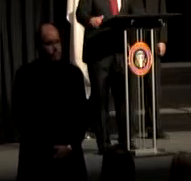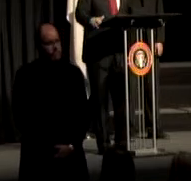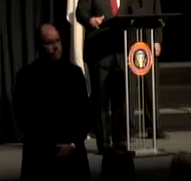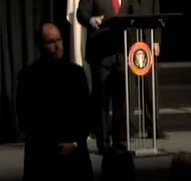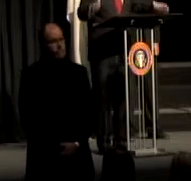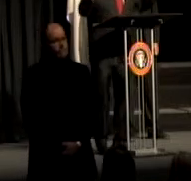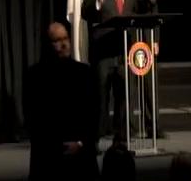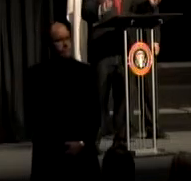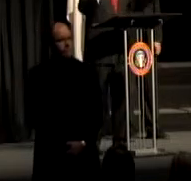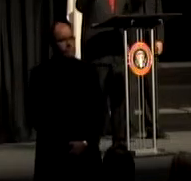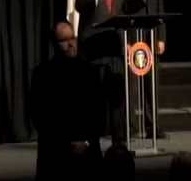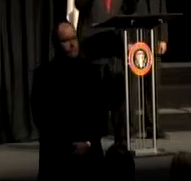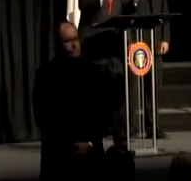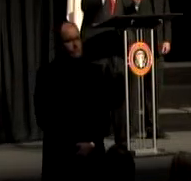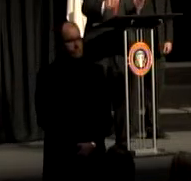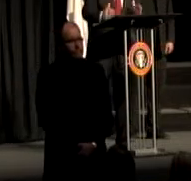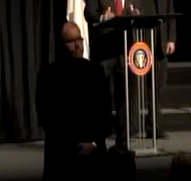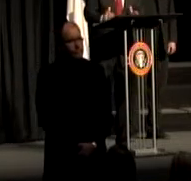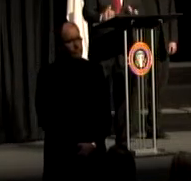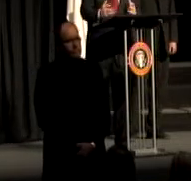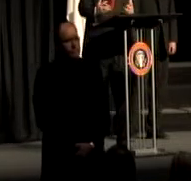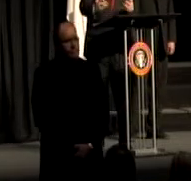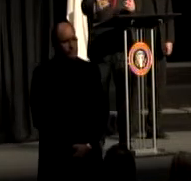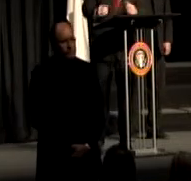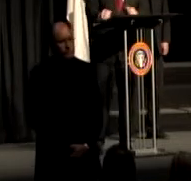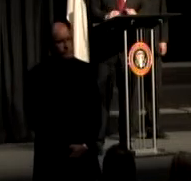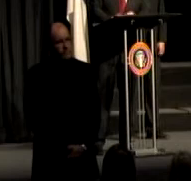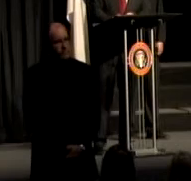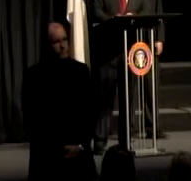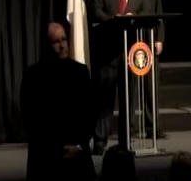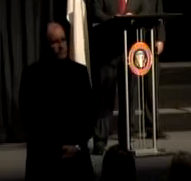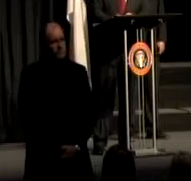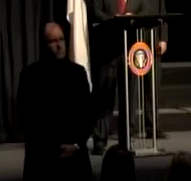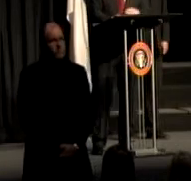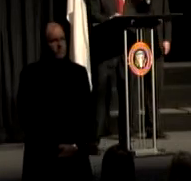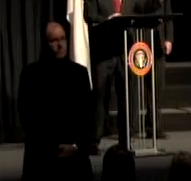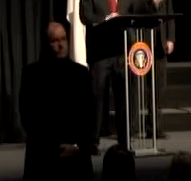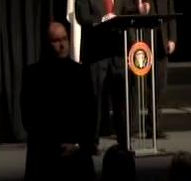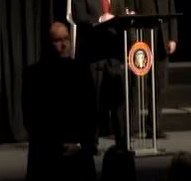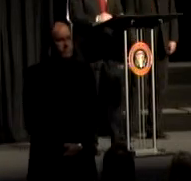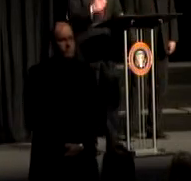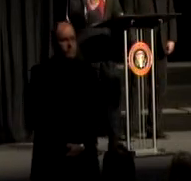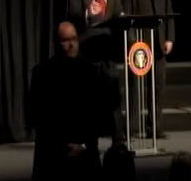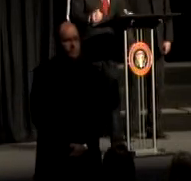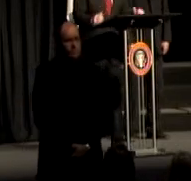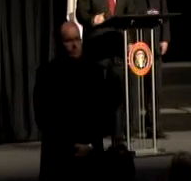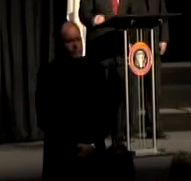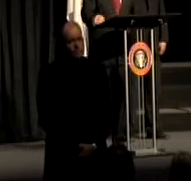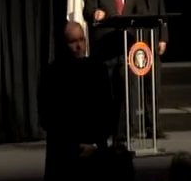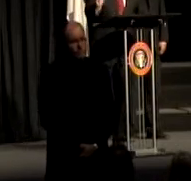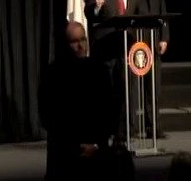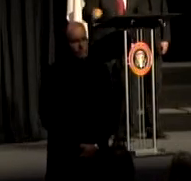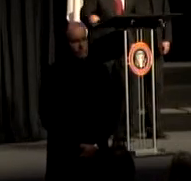encourage them we should be joyful that God has put us in a place that we can have the cause of Christ so we need to be positive we need to be